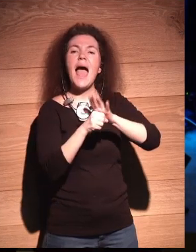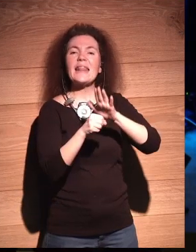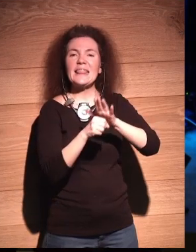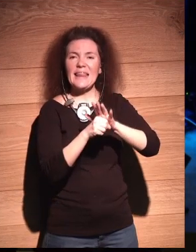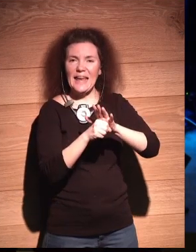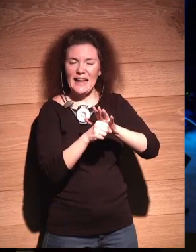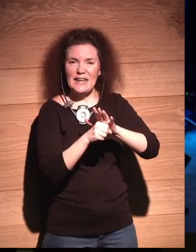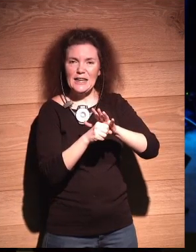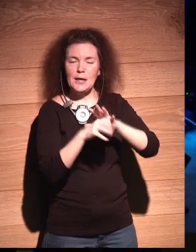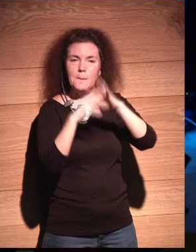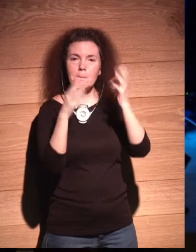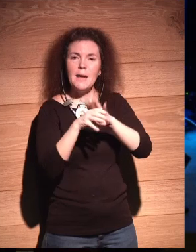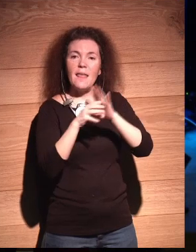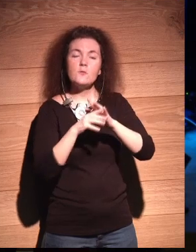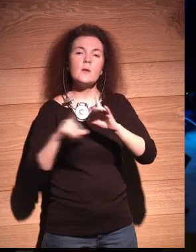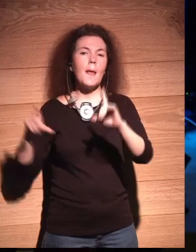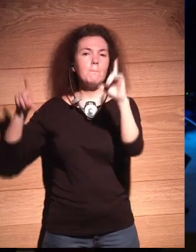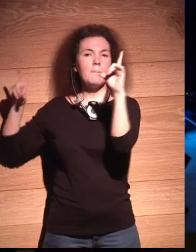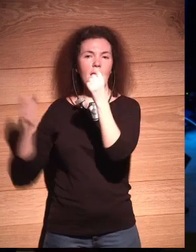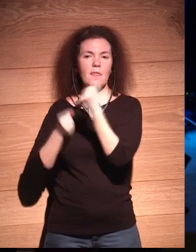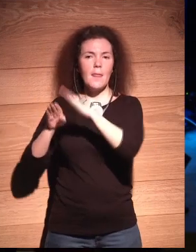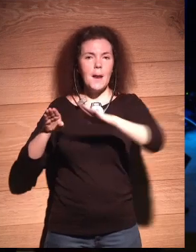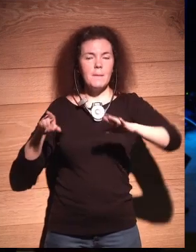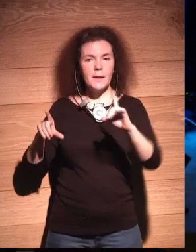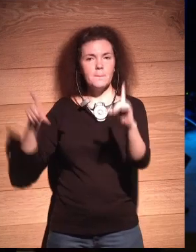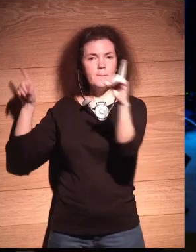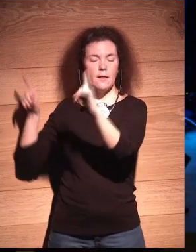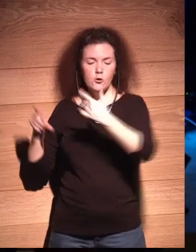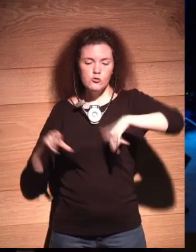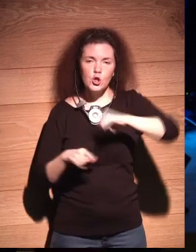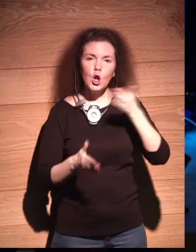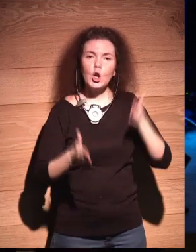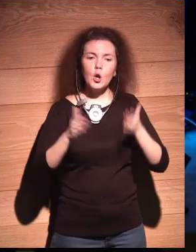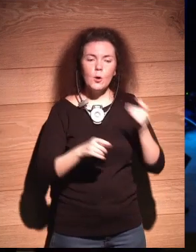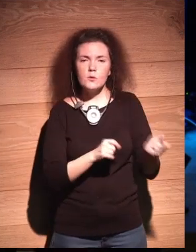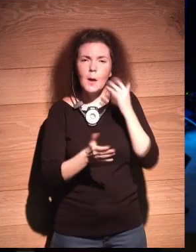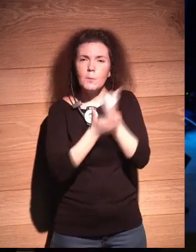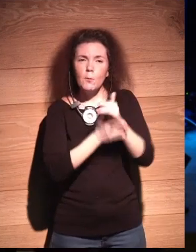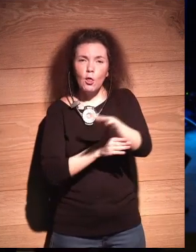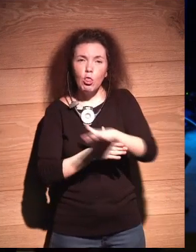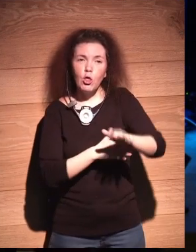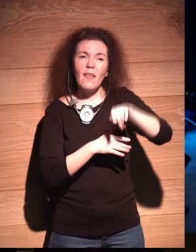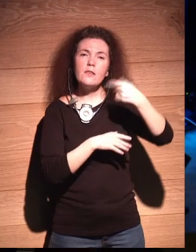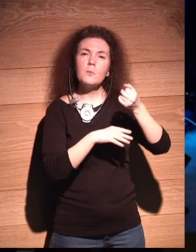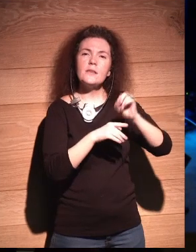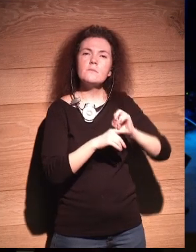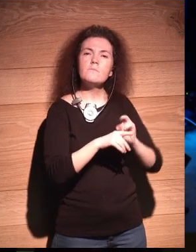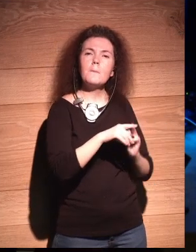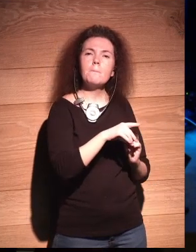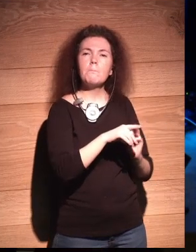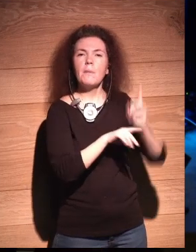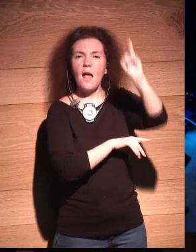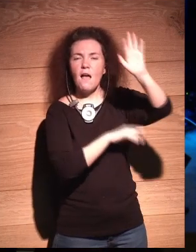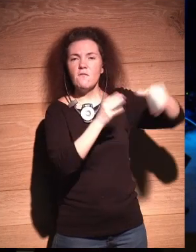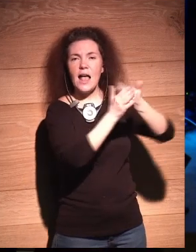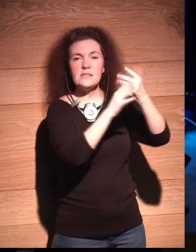these out to the parking lot and drive them around and test them, and then ship them to Mars. Now,